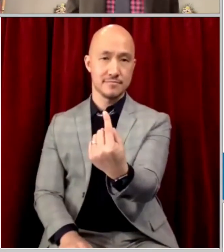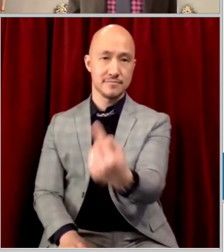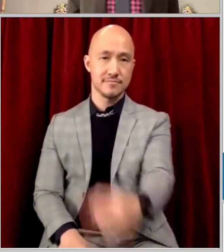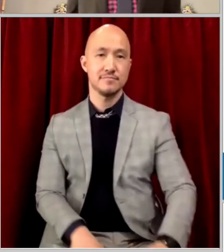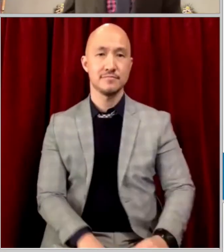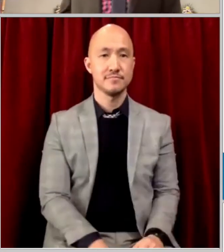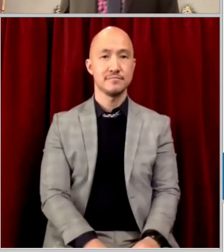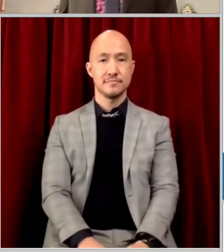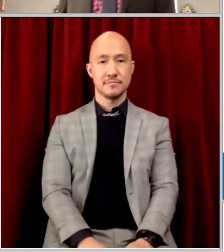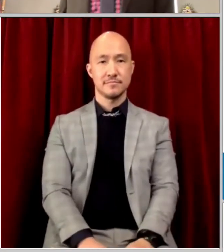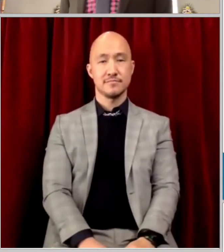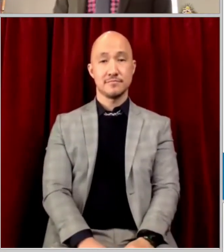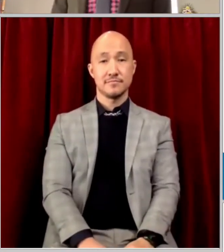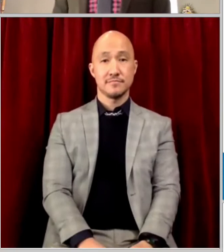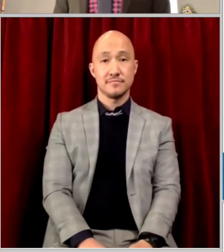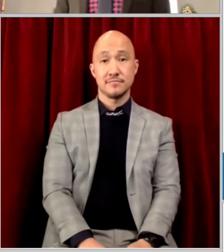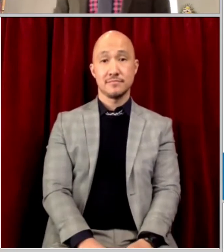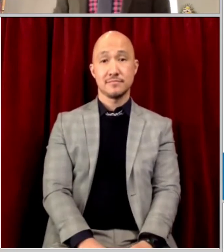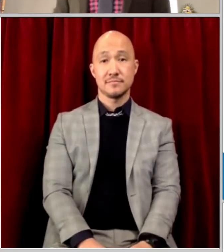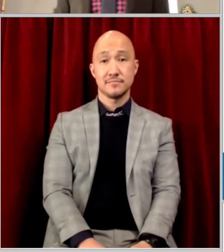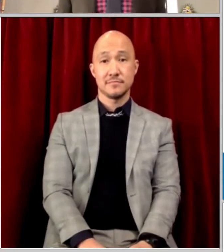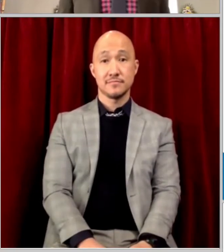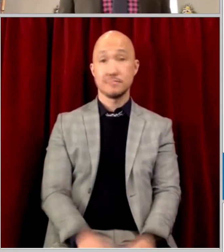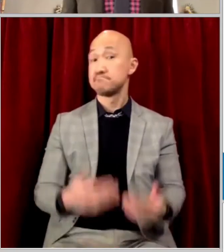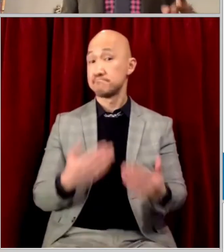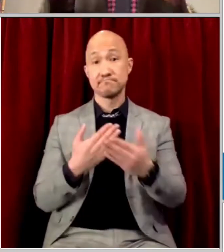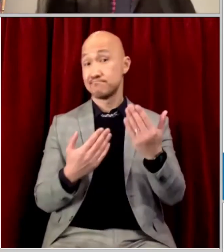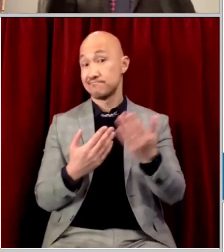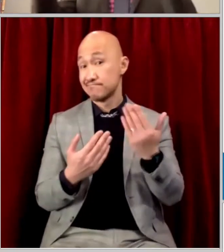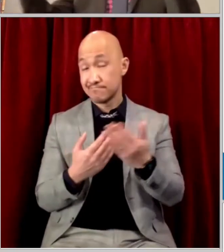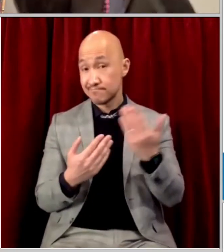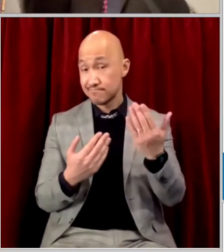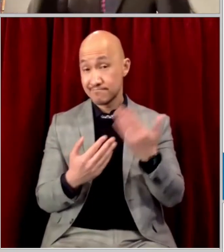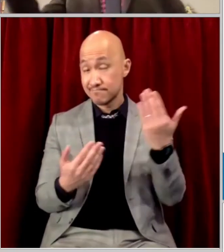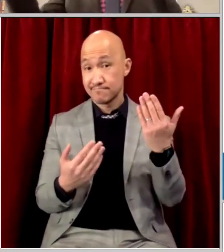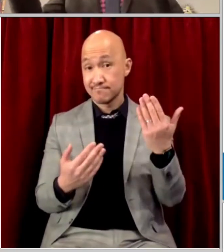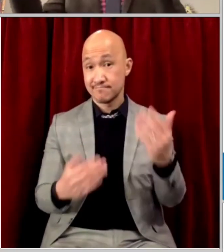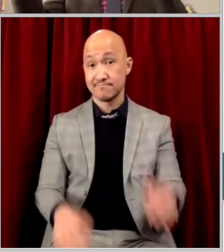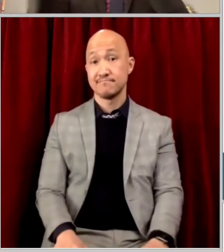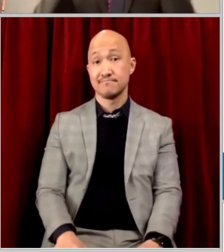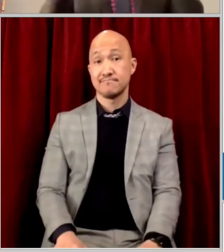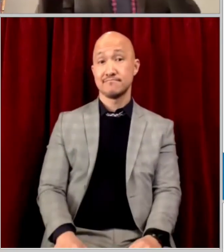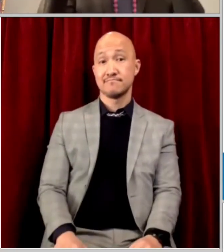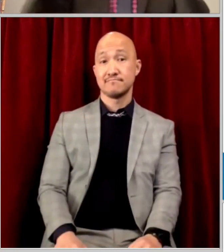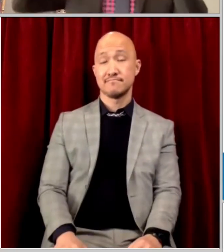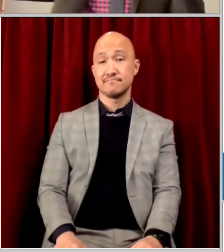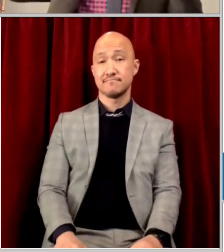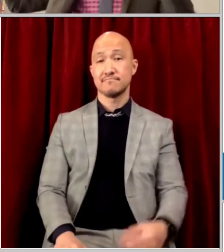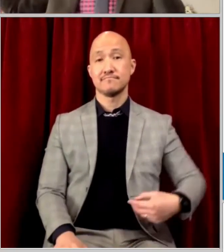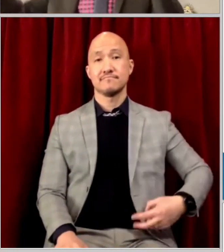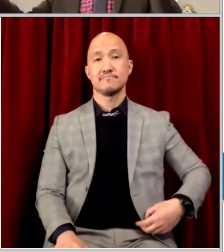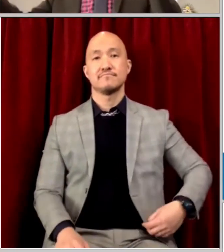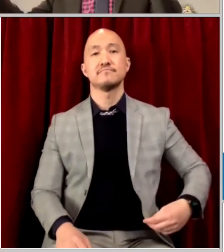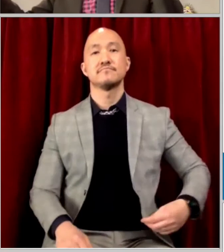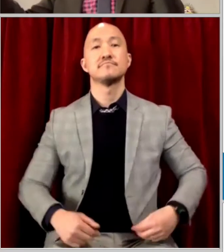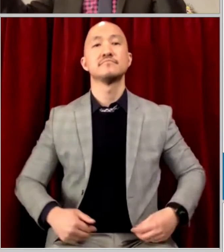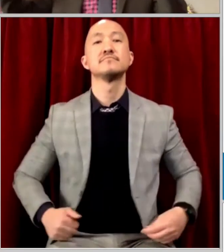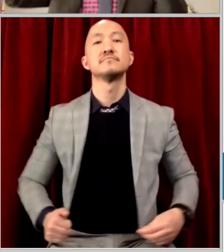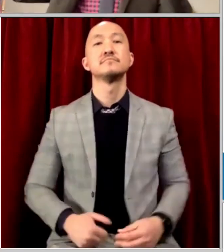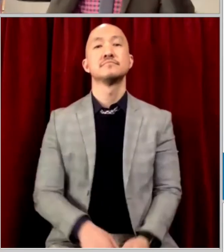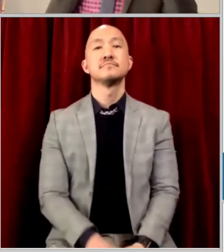was that easy? This is somebody I worked with also. It wasn't easy. But now there were three of us. Now I tell you that the other